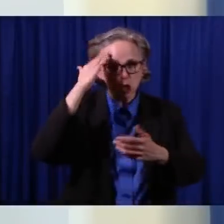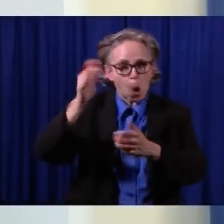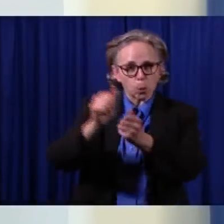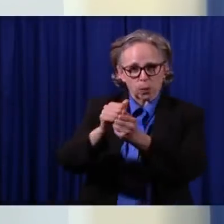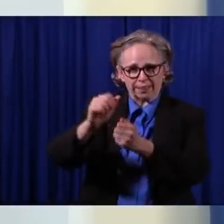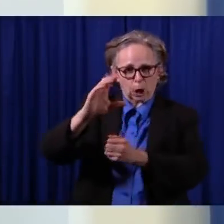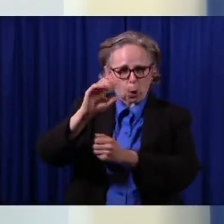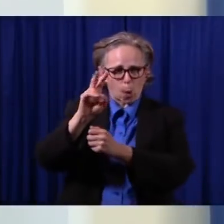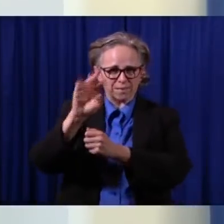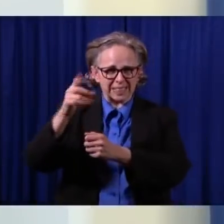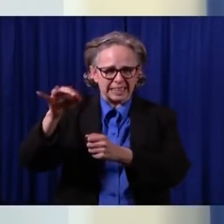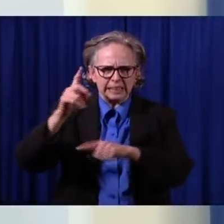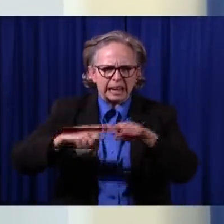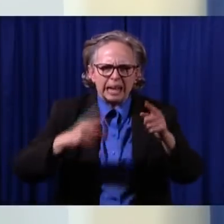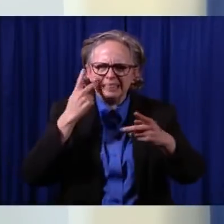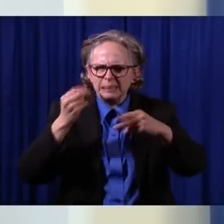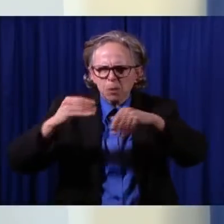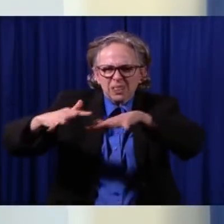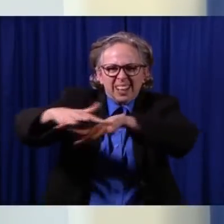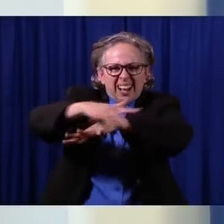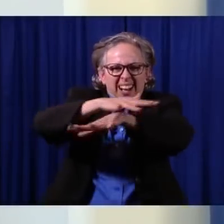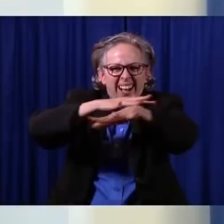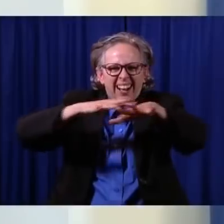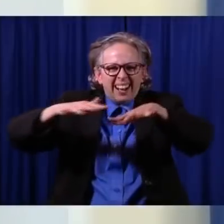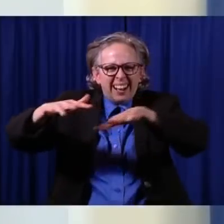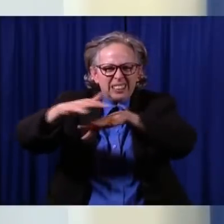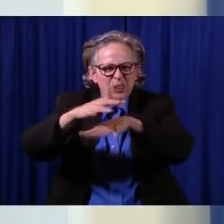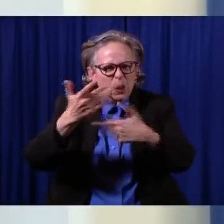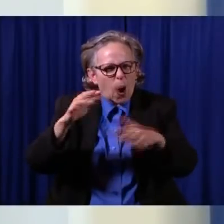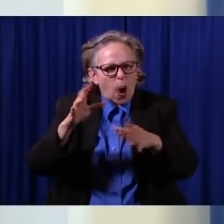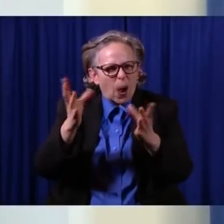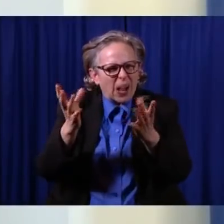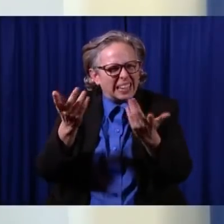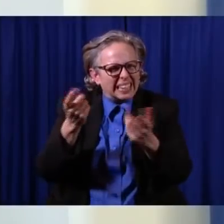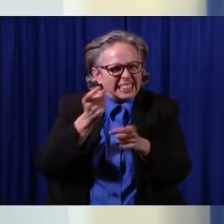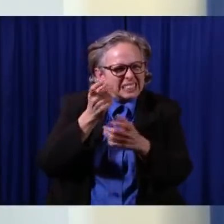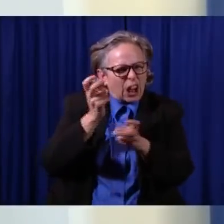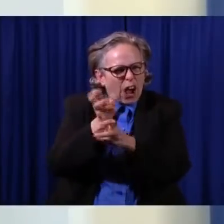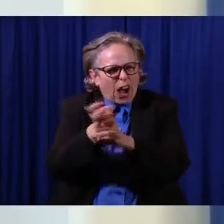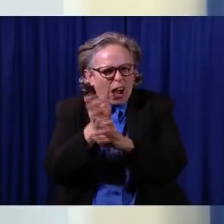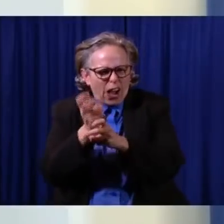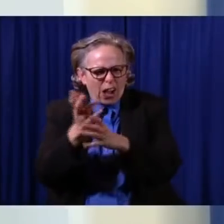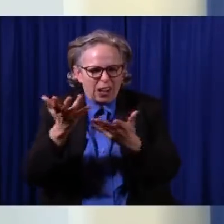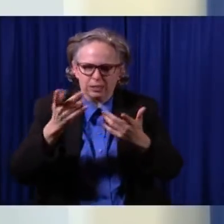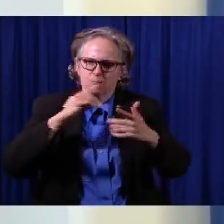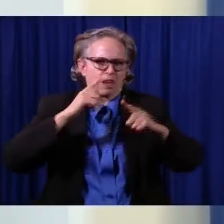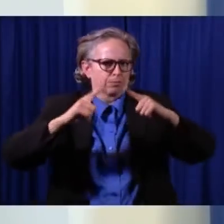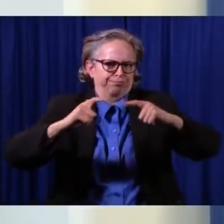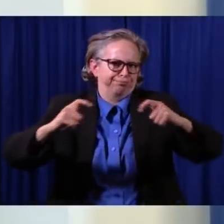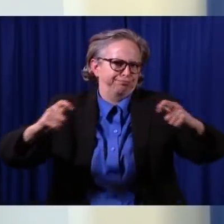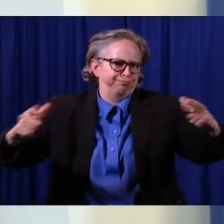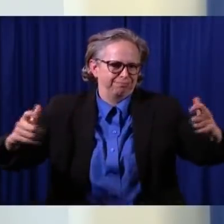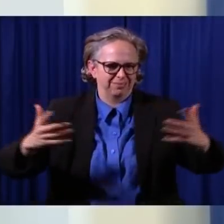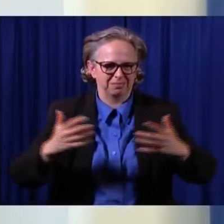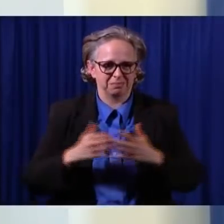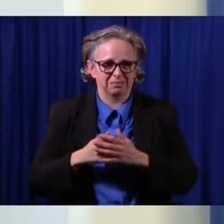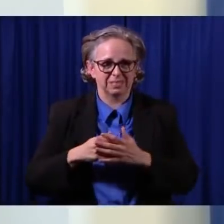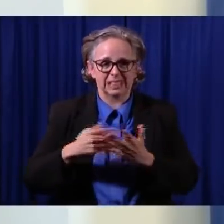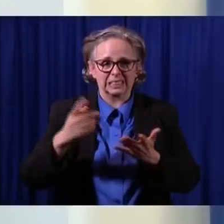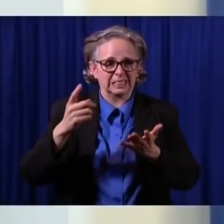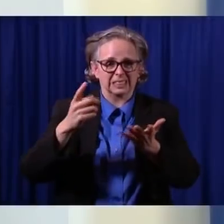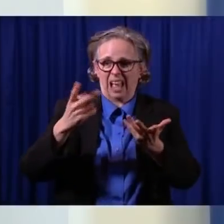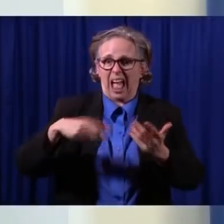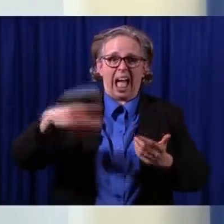here in Ohio, that couldn't be more true. We have seen everything from, you know, the most high-risk situations, which continue to